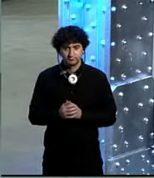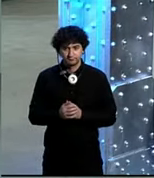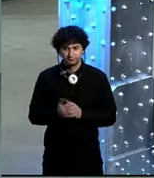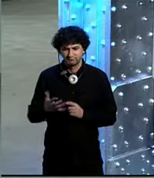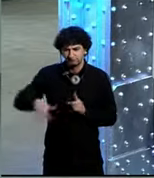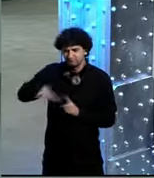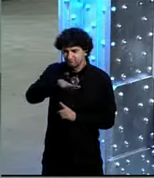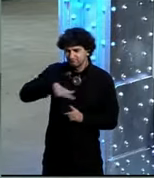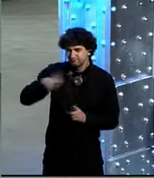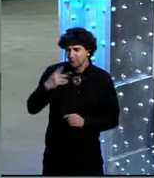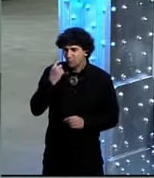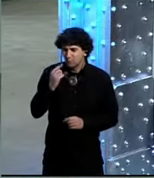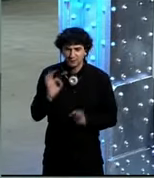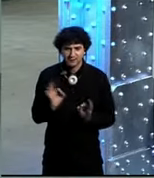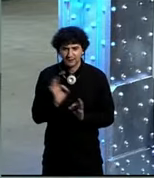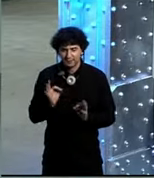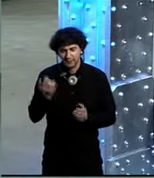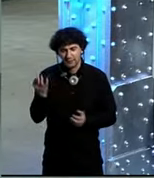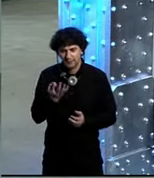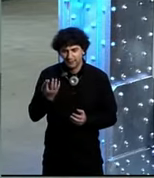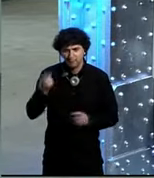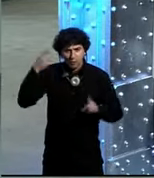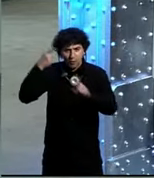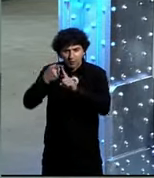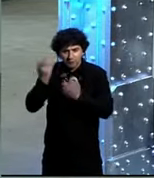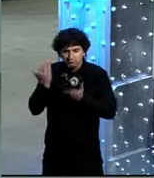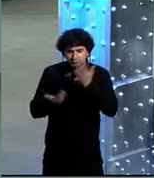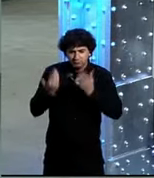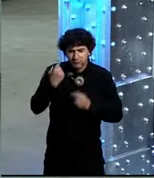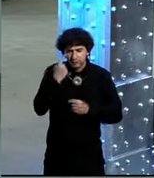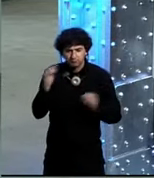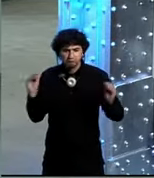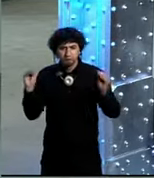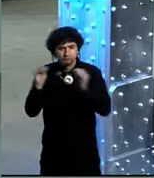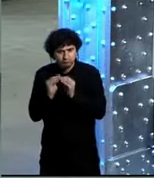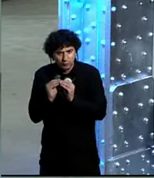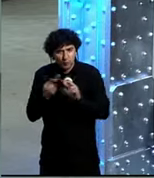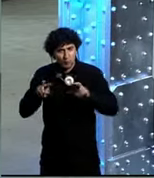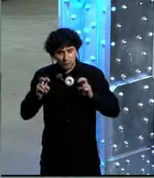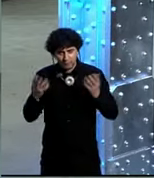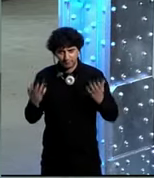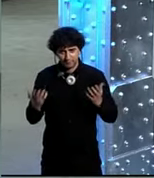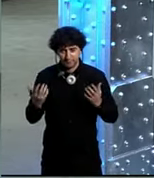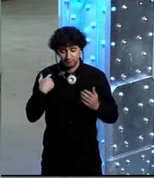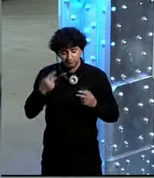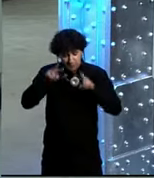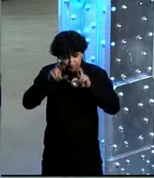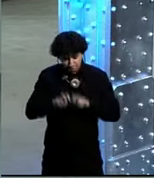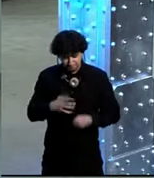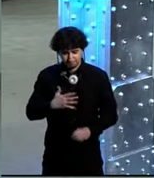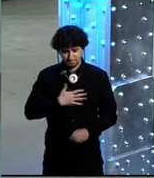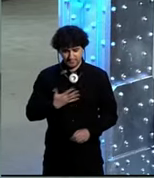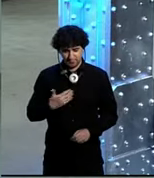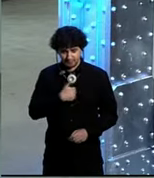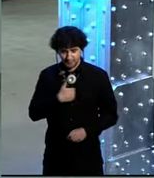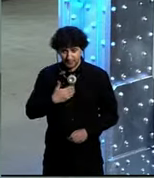and mold them to fit the new direction. And this is where, for me, research comes into play. The more we know about the